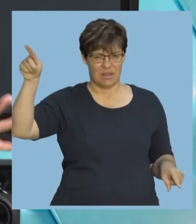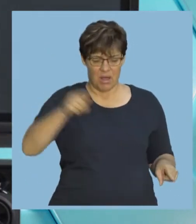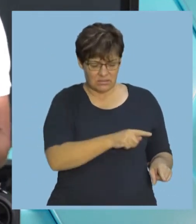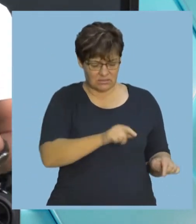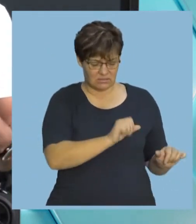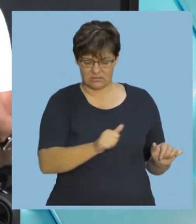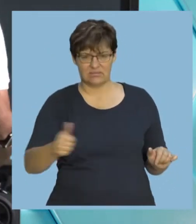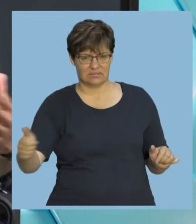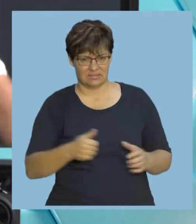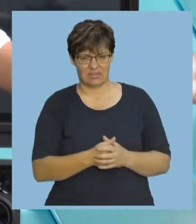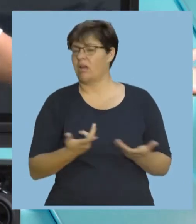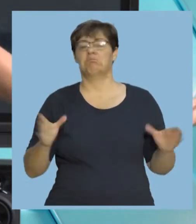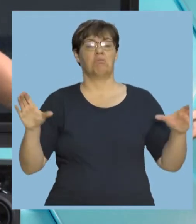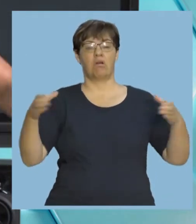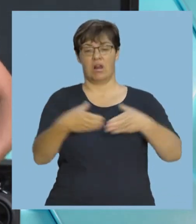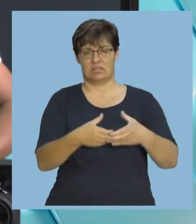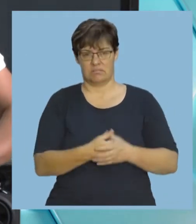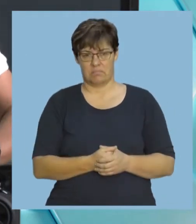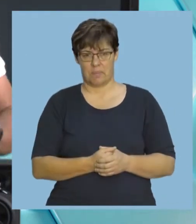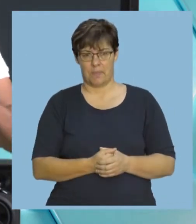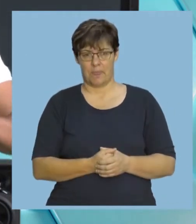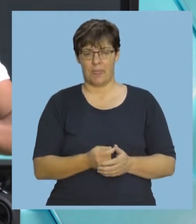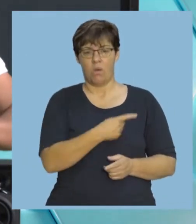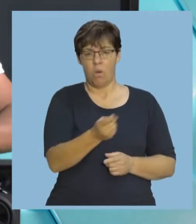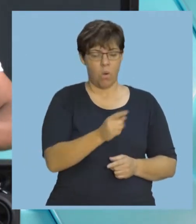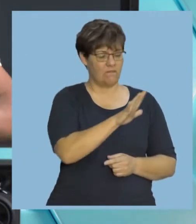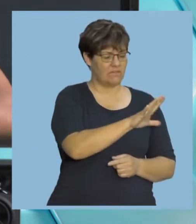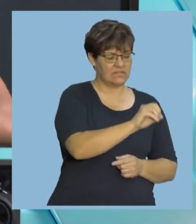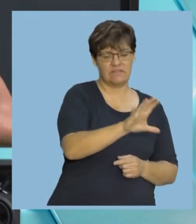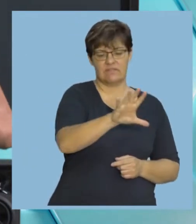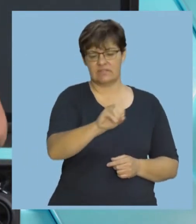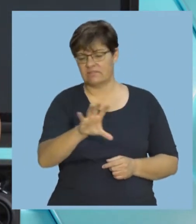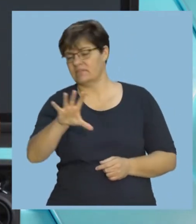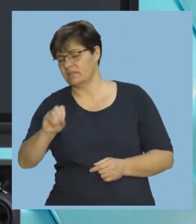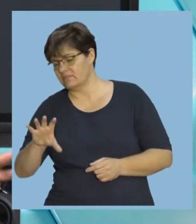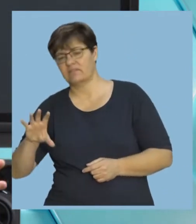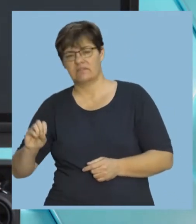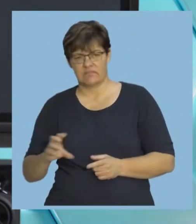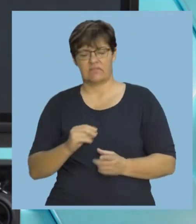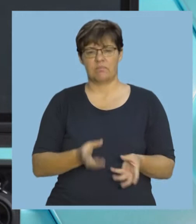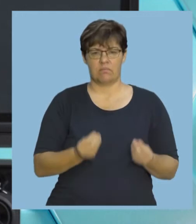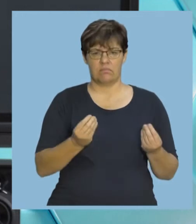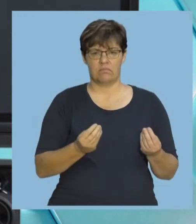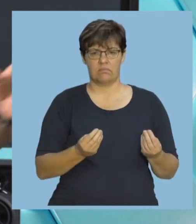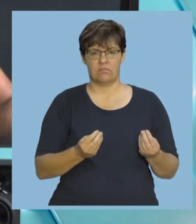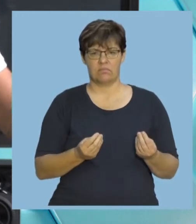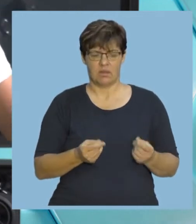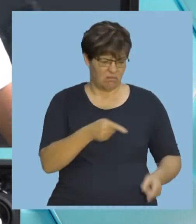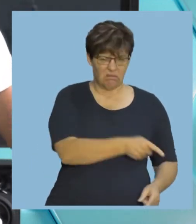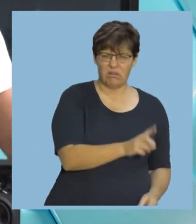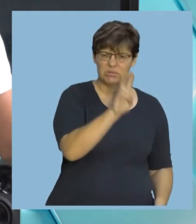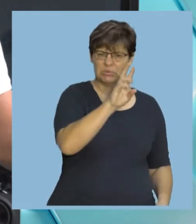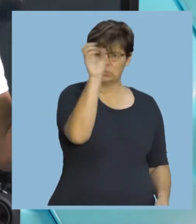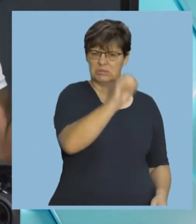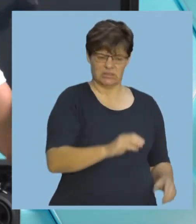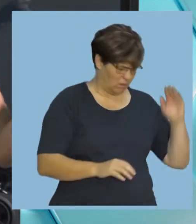I mean, imagine in a class, everyone gets 50, 50, 50, 50. Suddenly someone gets